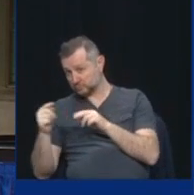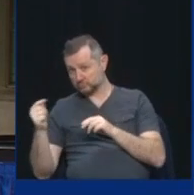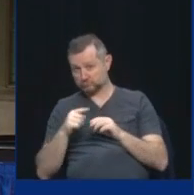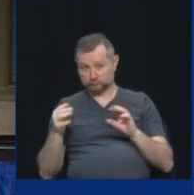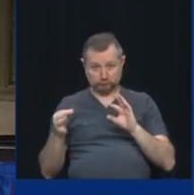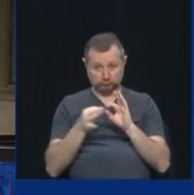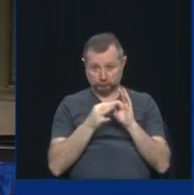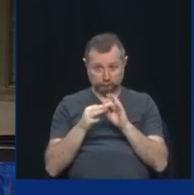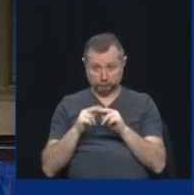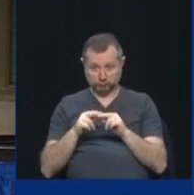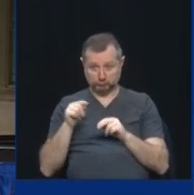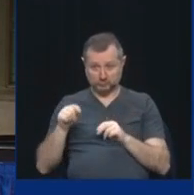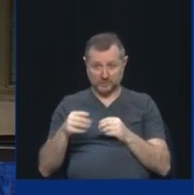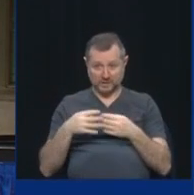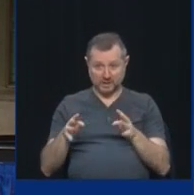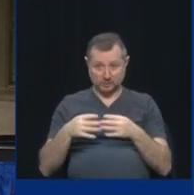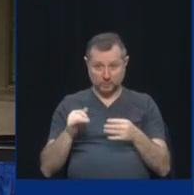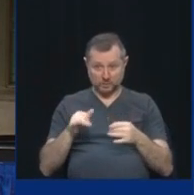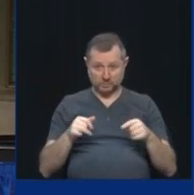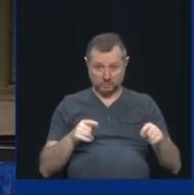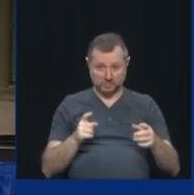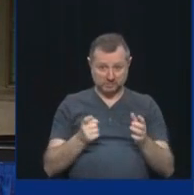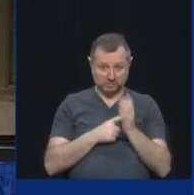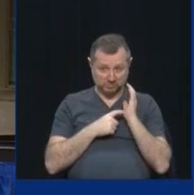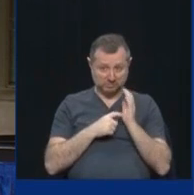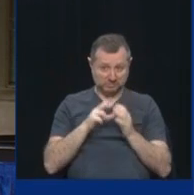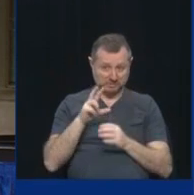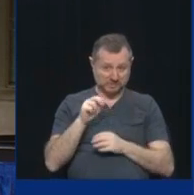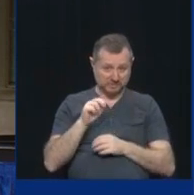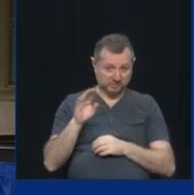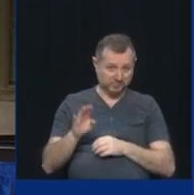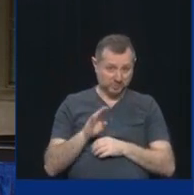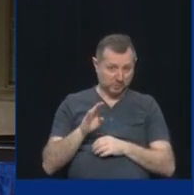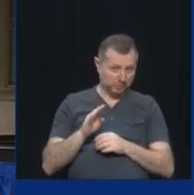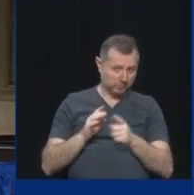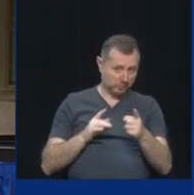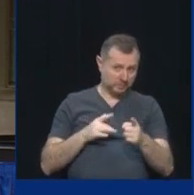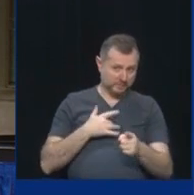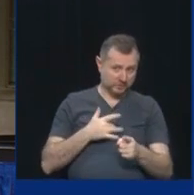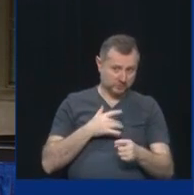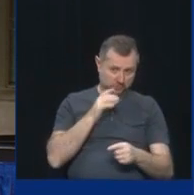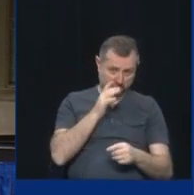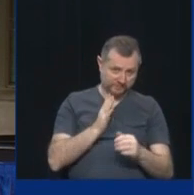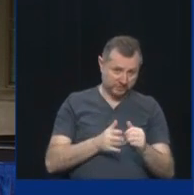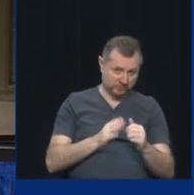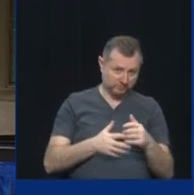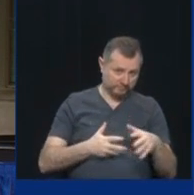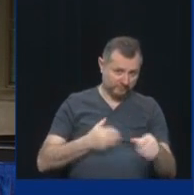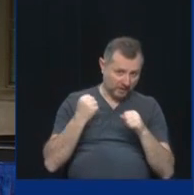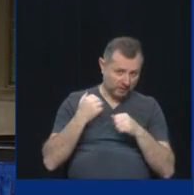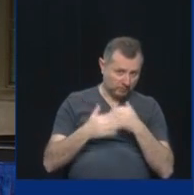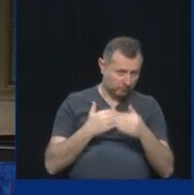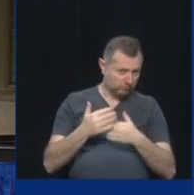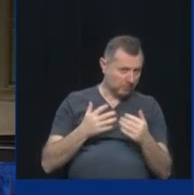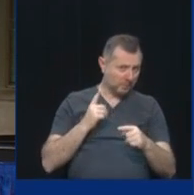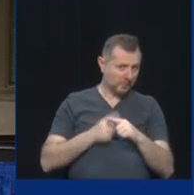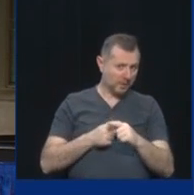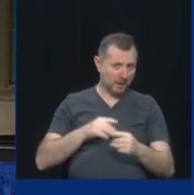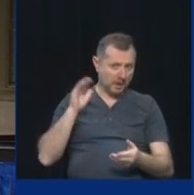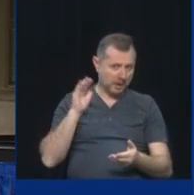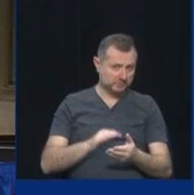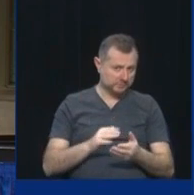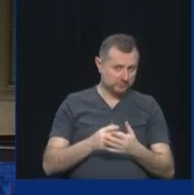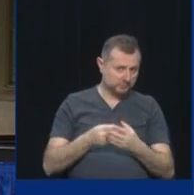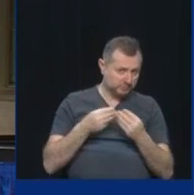billion, should be done as fast, as economical, as efficient as possible? And then after that, I'd like Janet